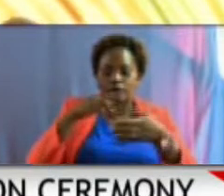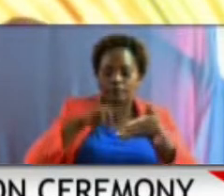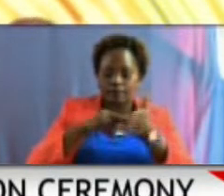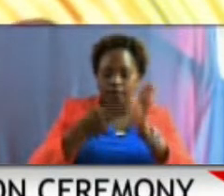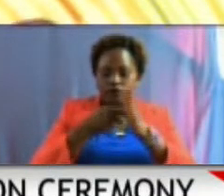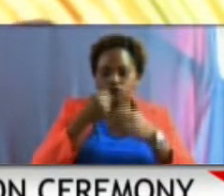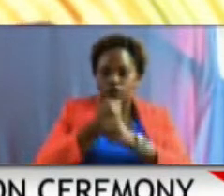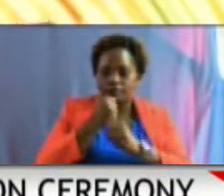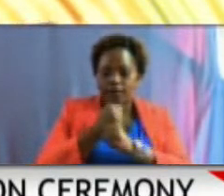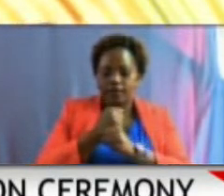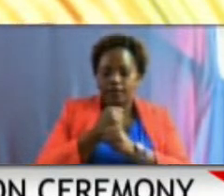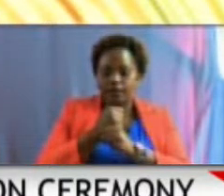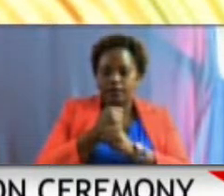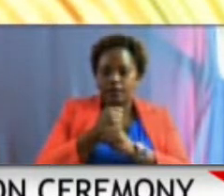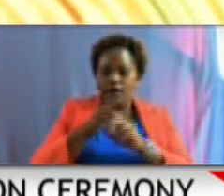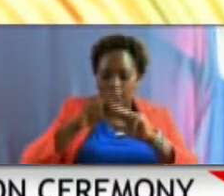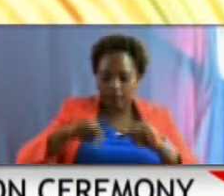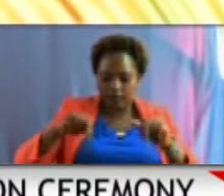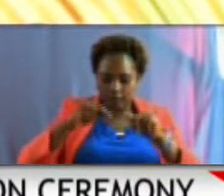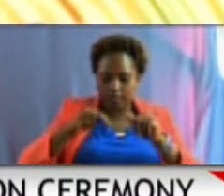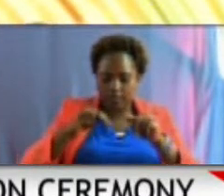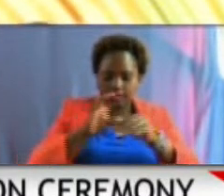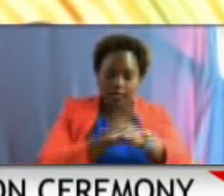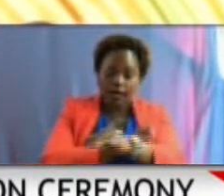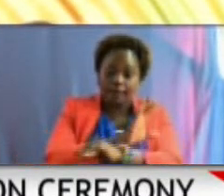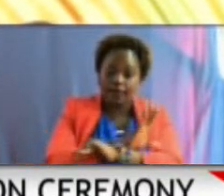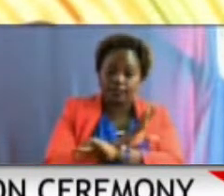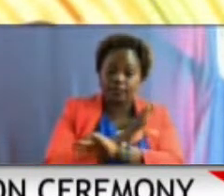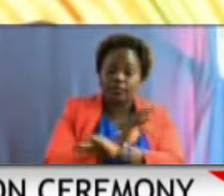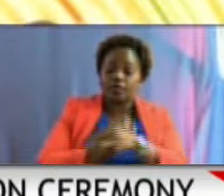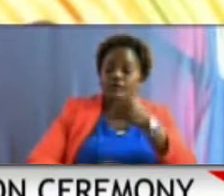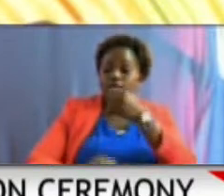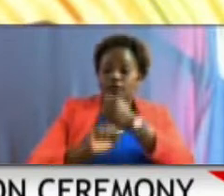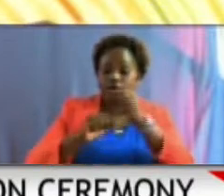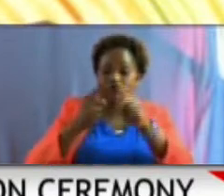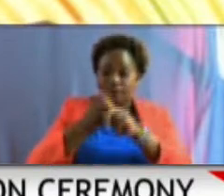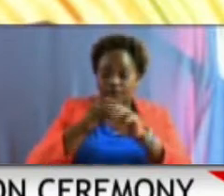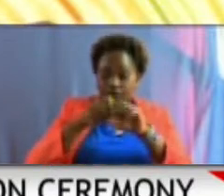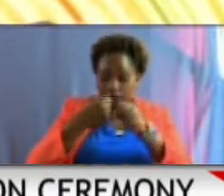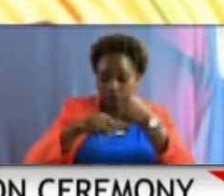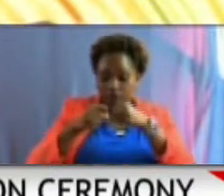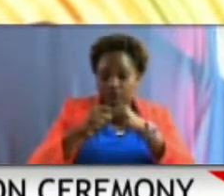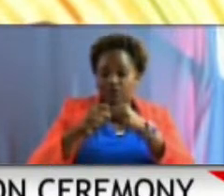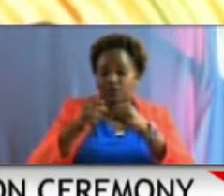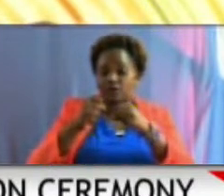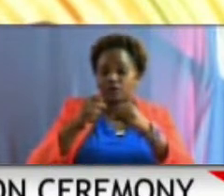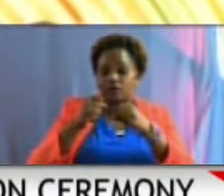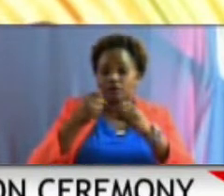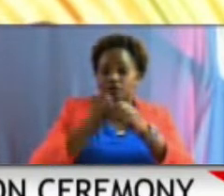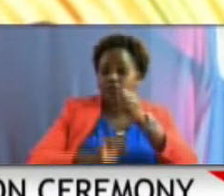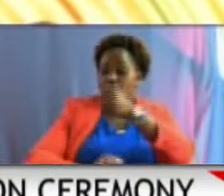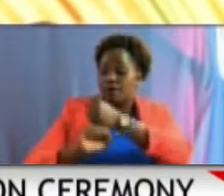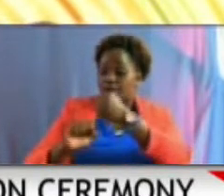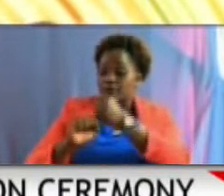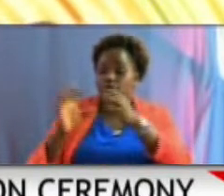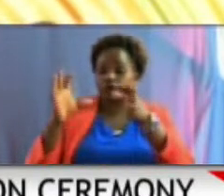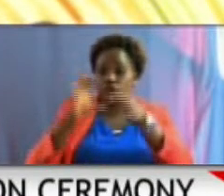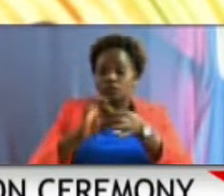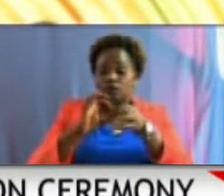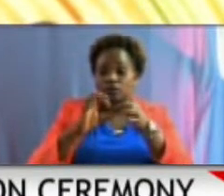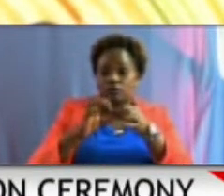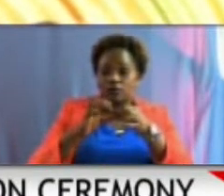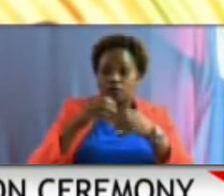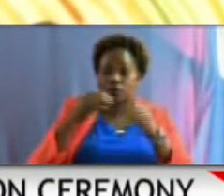to enhance our research capacity, facilitate commercialization of our innovations, support joint conferences